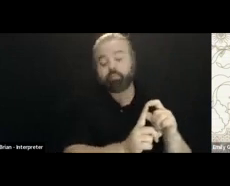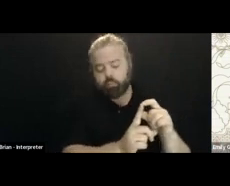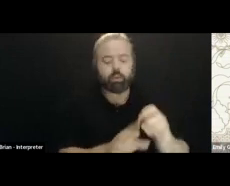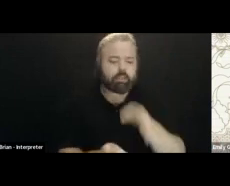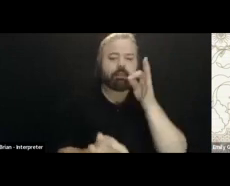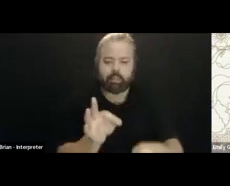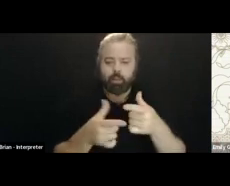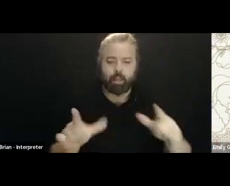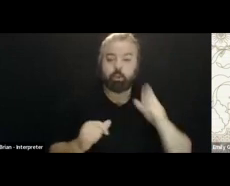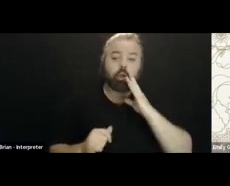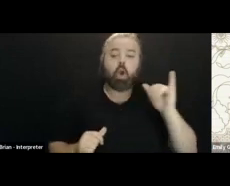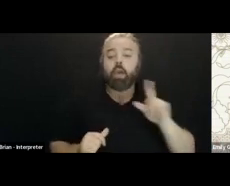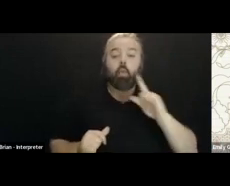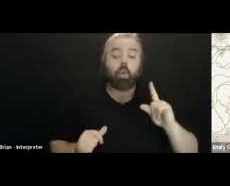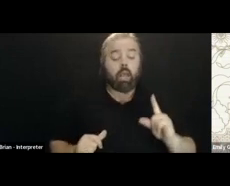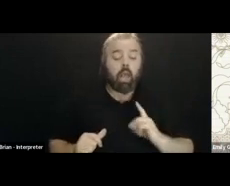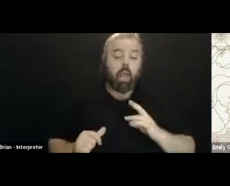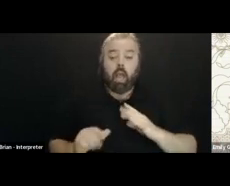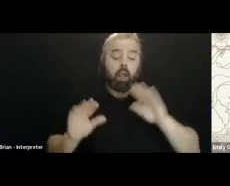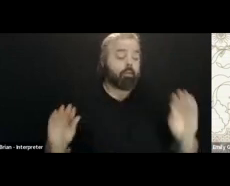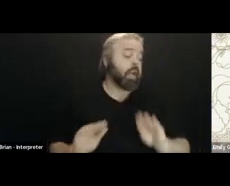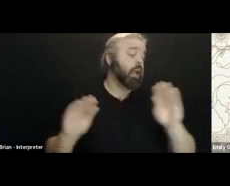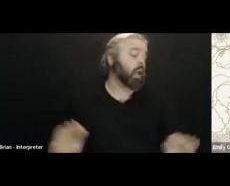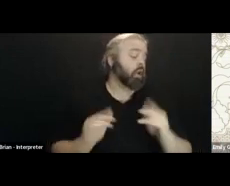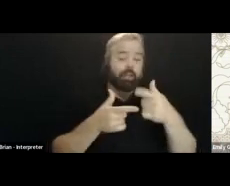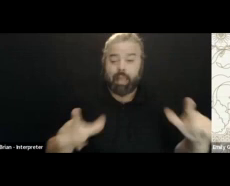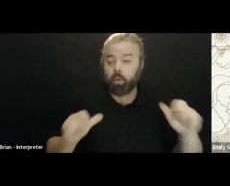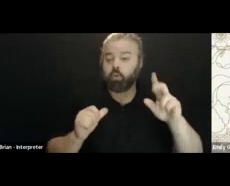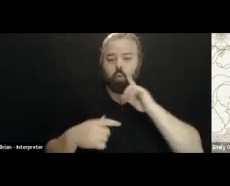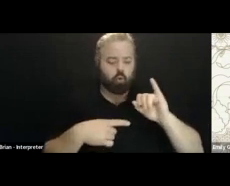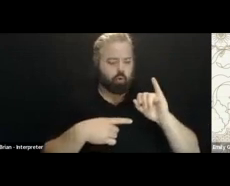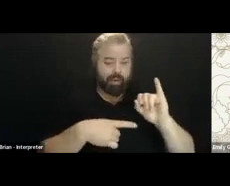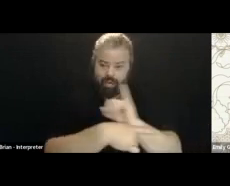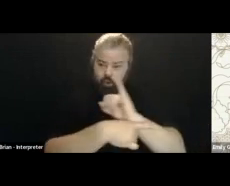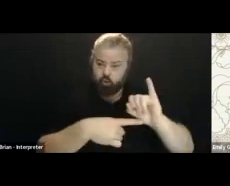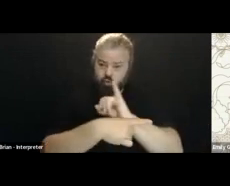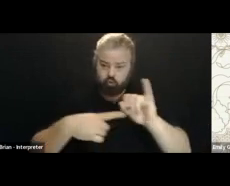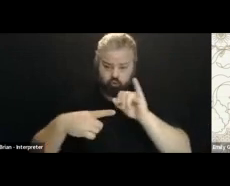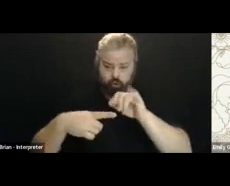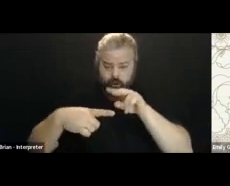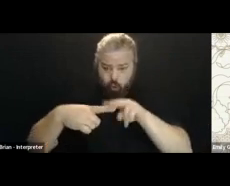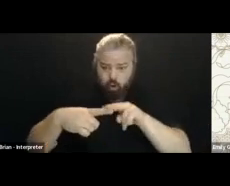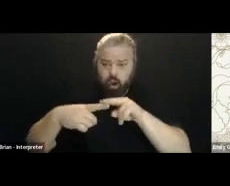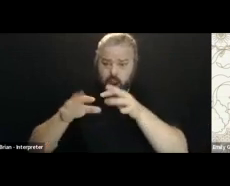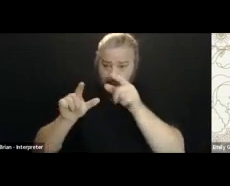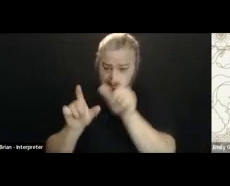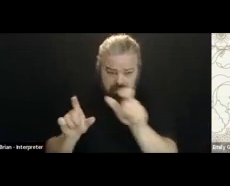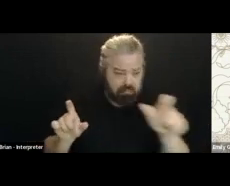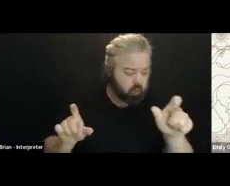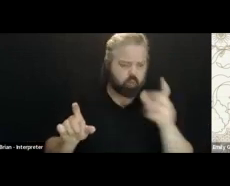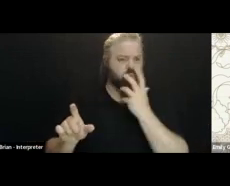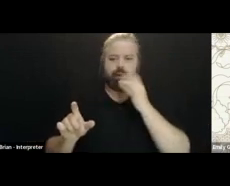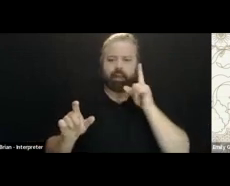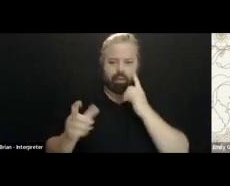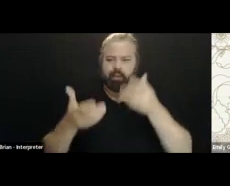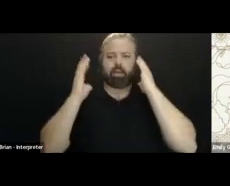flowery language or industry jargon can sometimes get in the way, depending on who our audience needs are. For example, I work